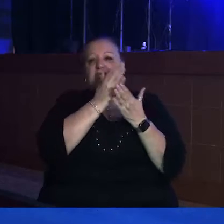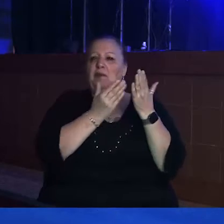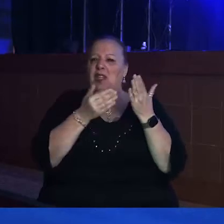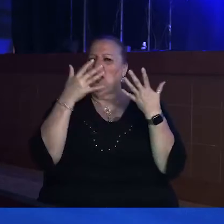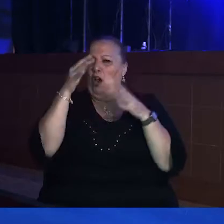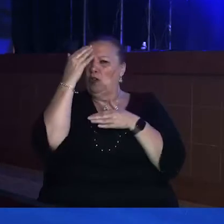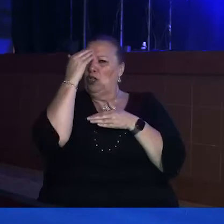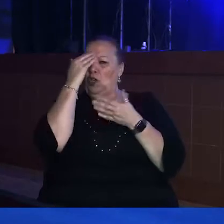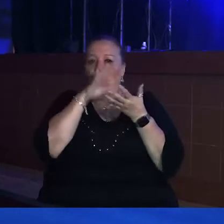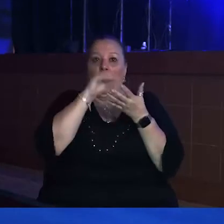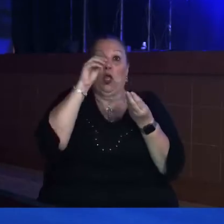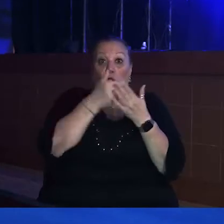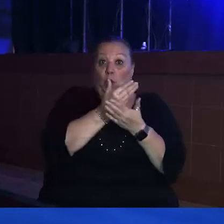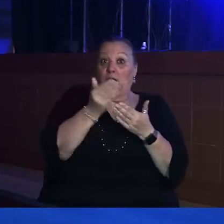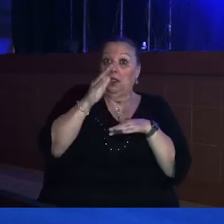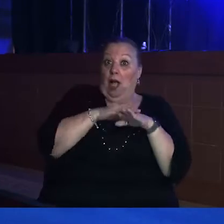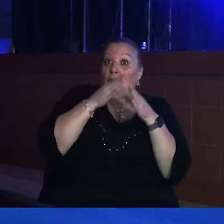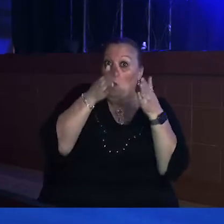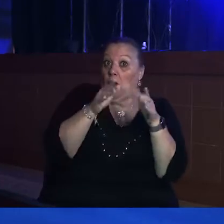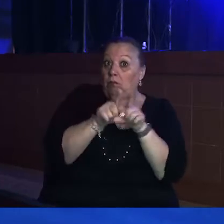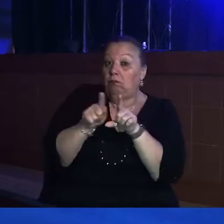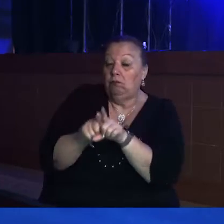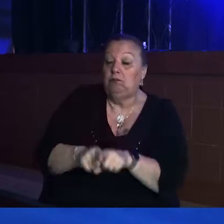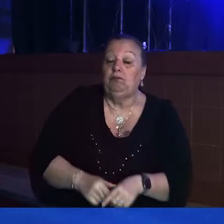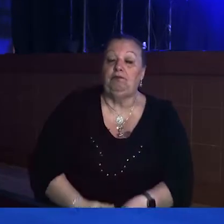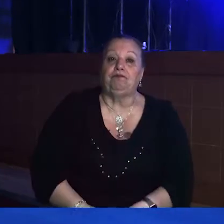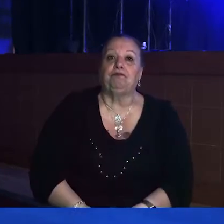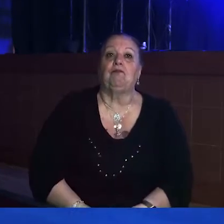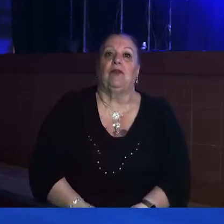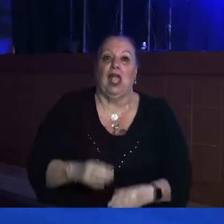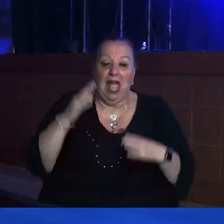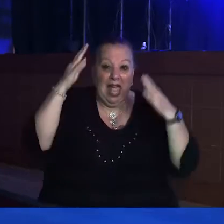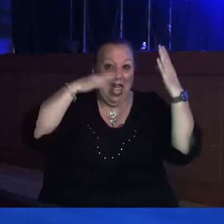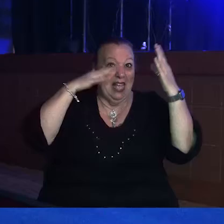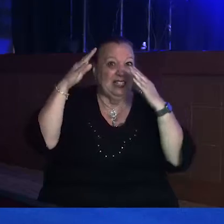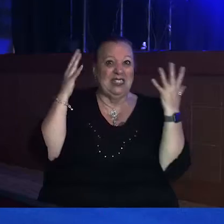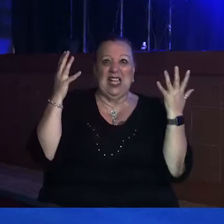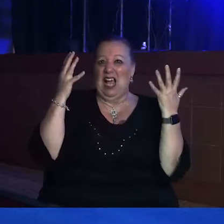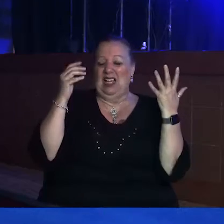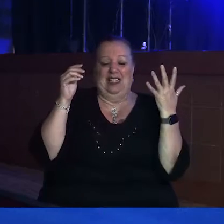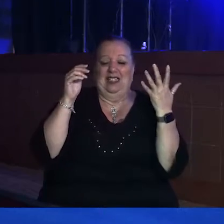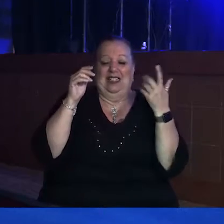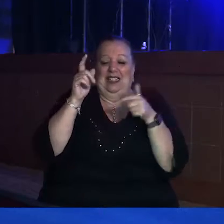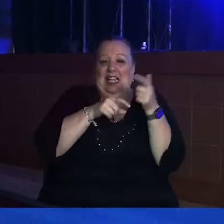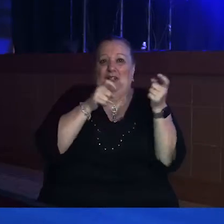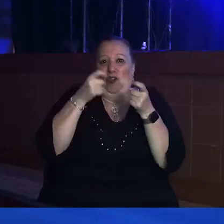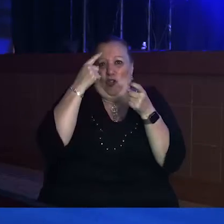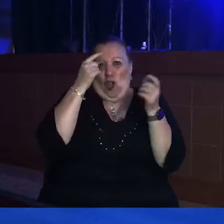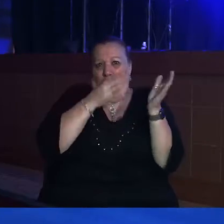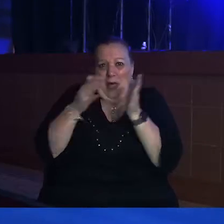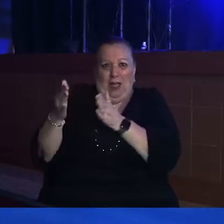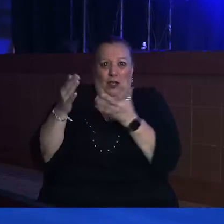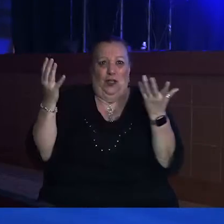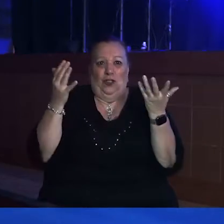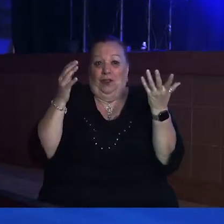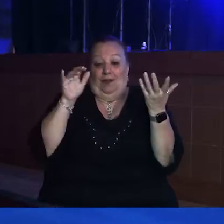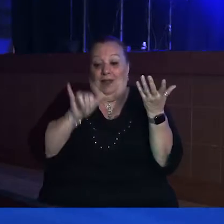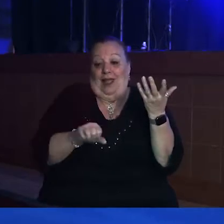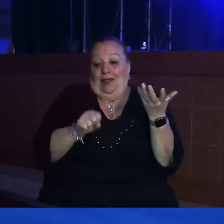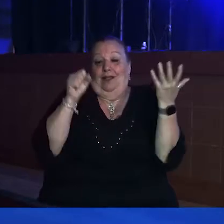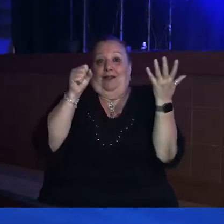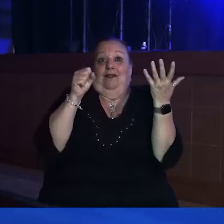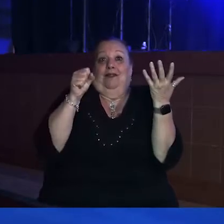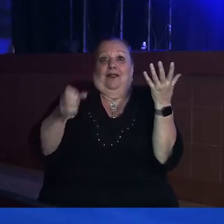some things along the way as well. See, anxiety is an out-of-control thought pattern. It just is. It feeds on